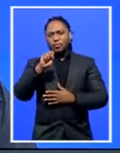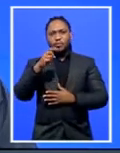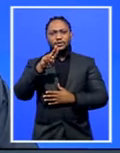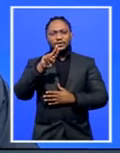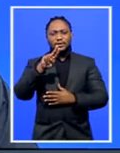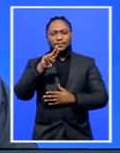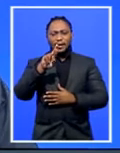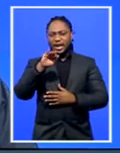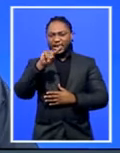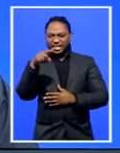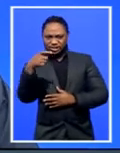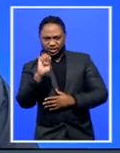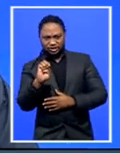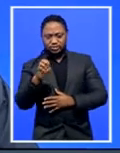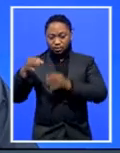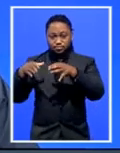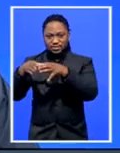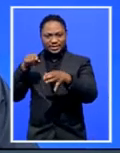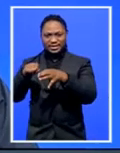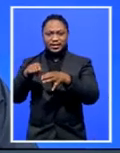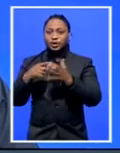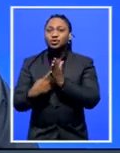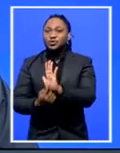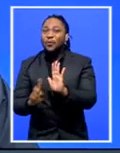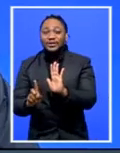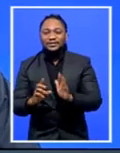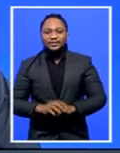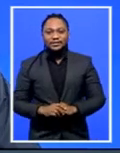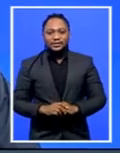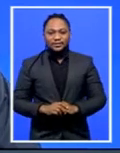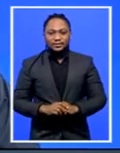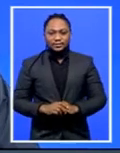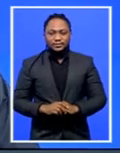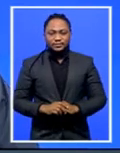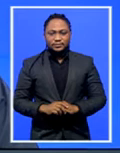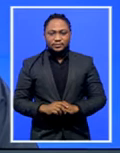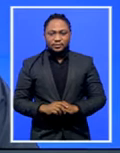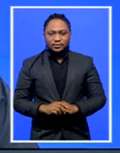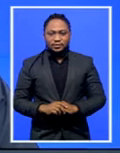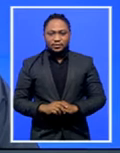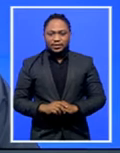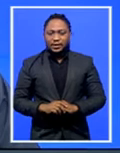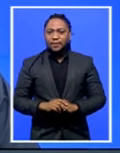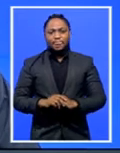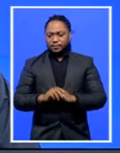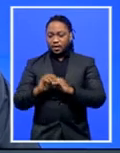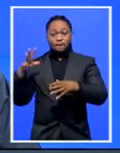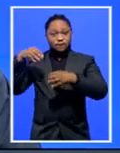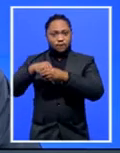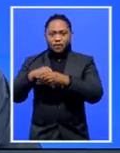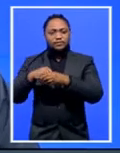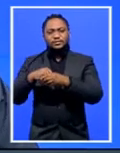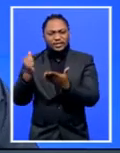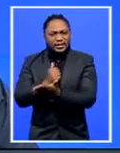Association, or the TA, really indicates that participation, the barriers to participation are not that great. So that if